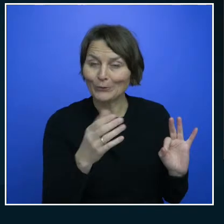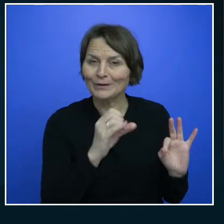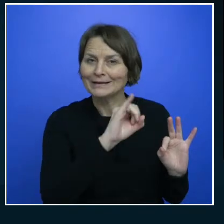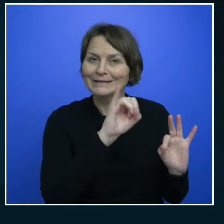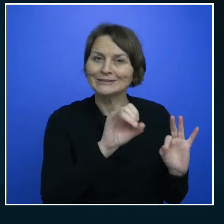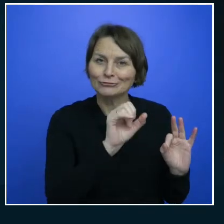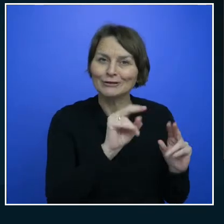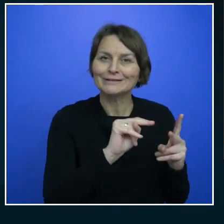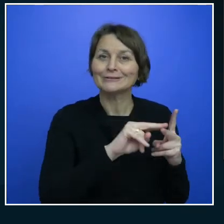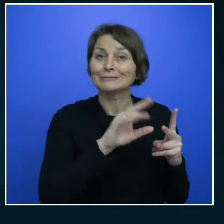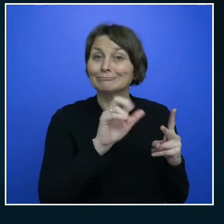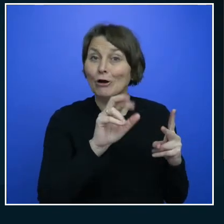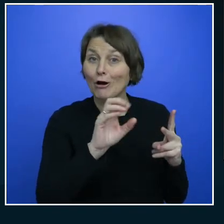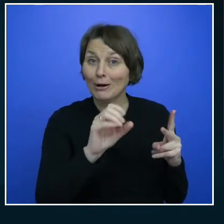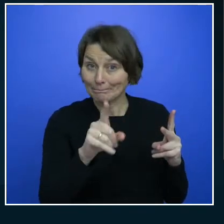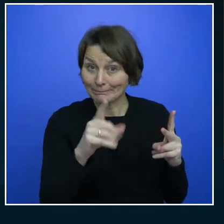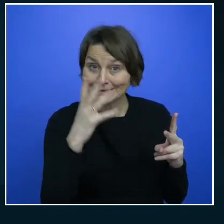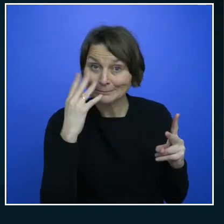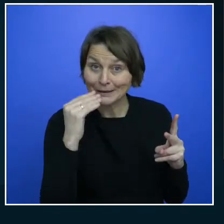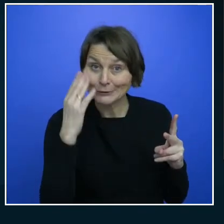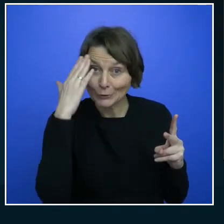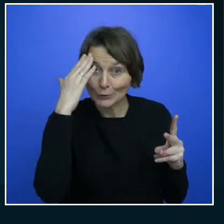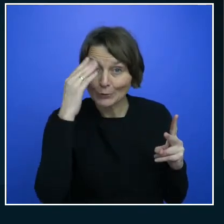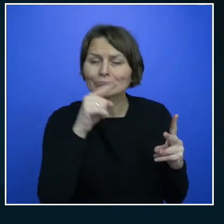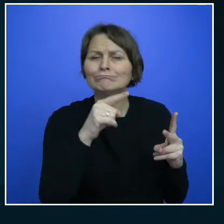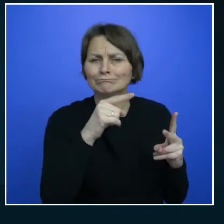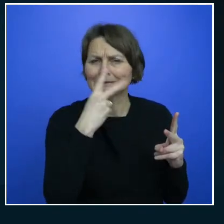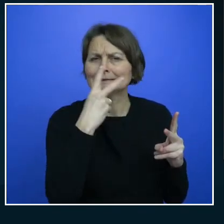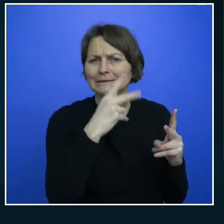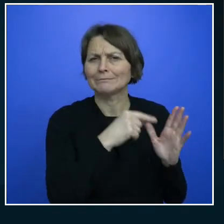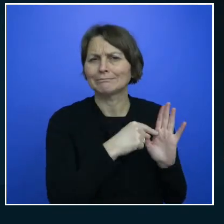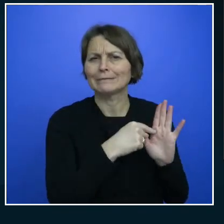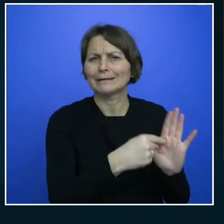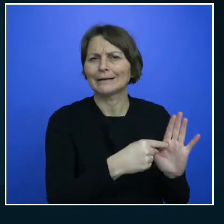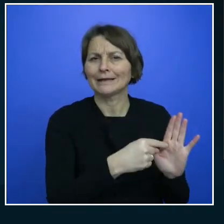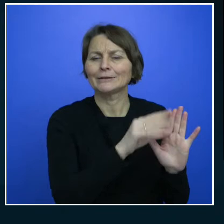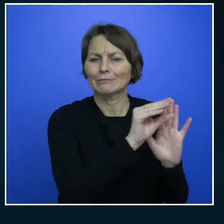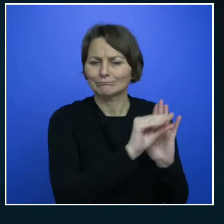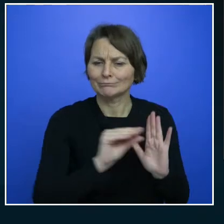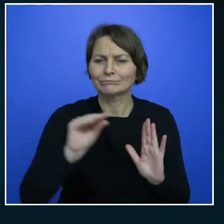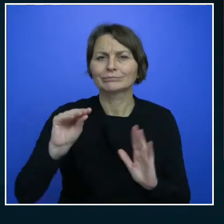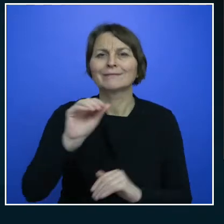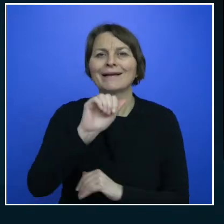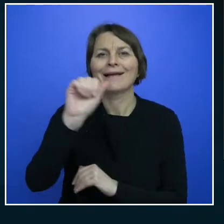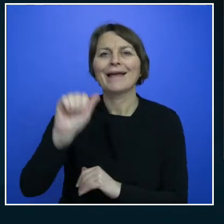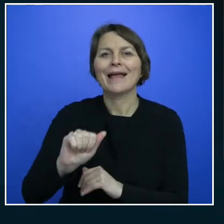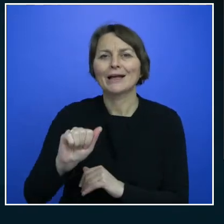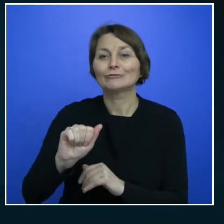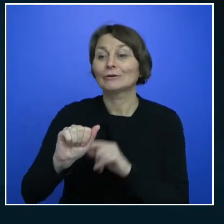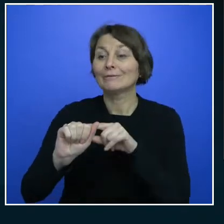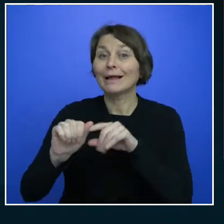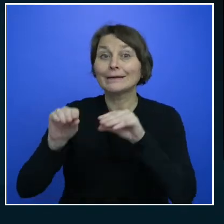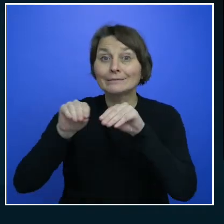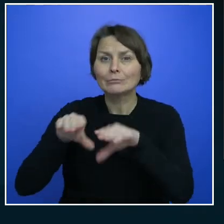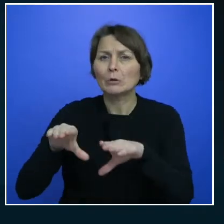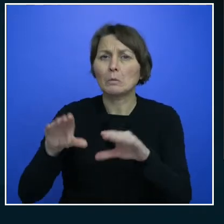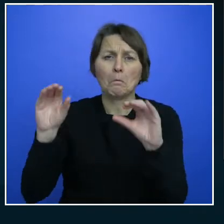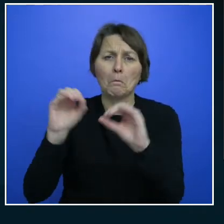template experience. I could feed this template into the Azure portal. It wouldn't deploy anything, but it's a valid template to start